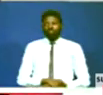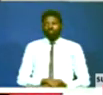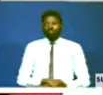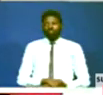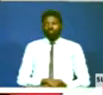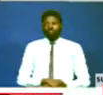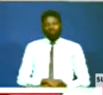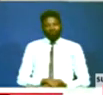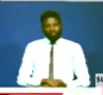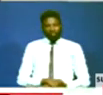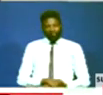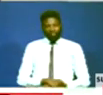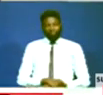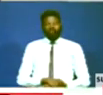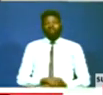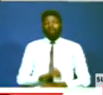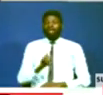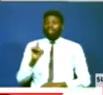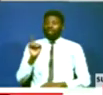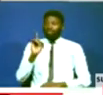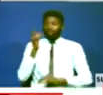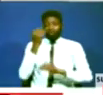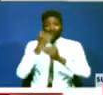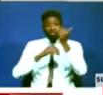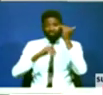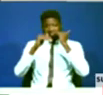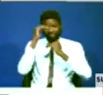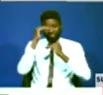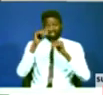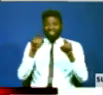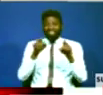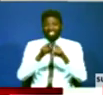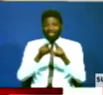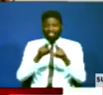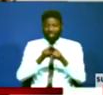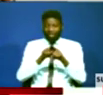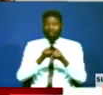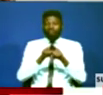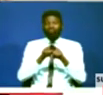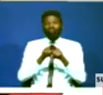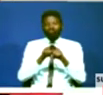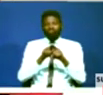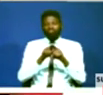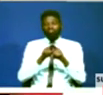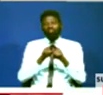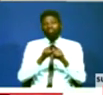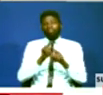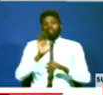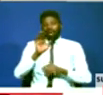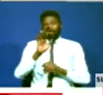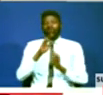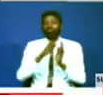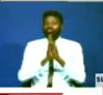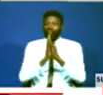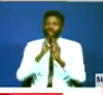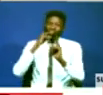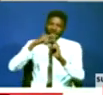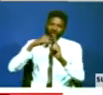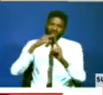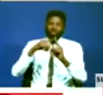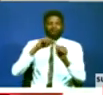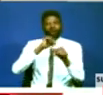That's it. But the University of Nairobi has played, or rather has paid glowing tribute to the former Education Cabinet Secretary, the late